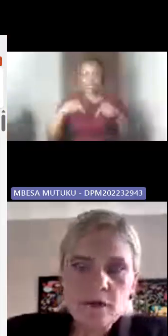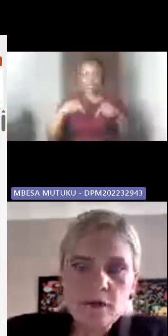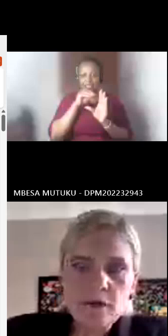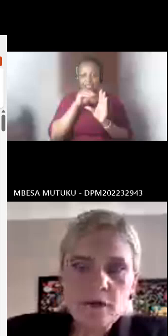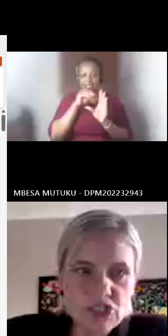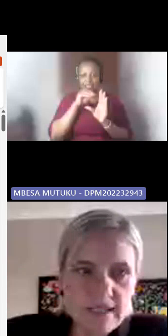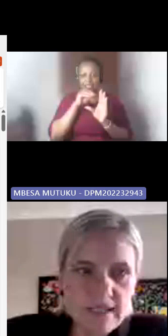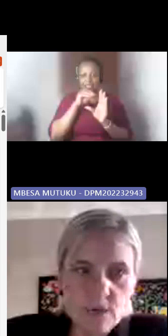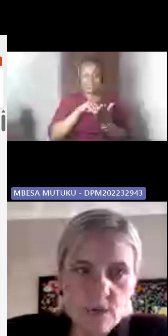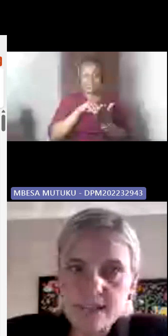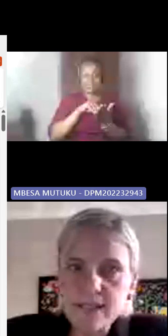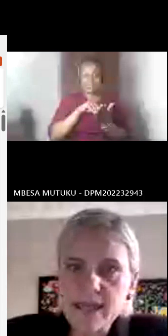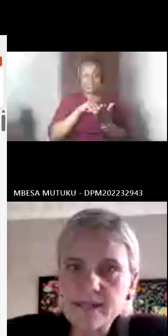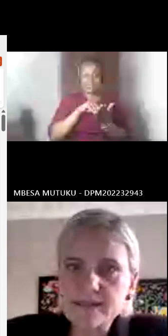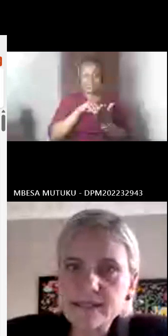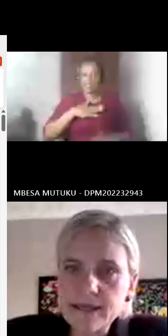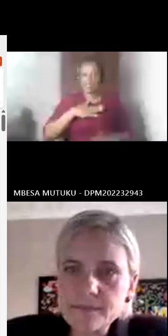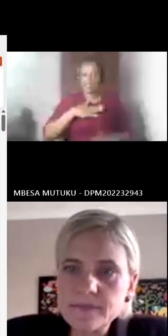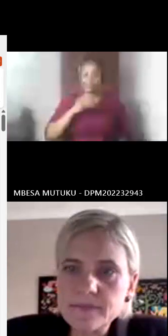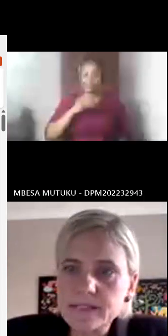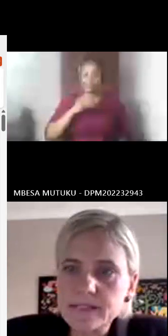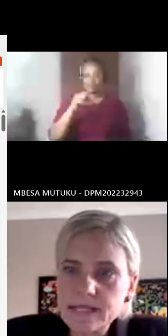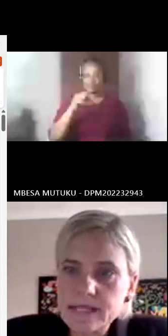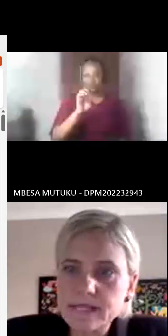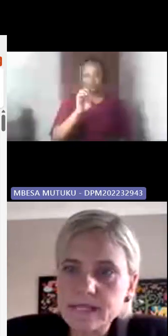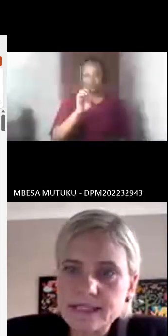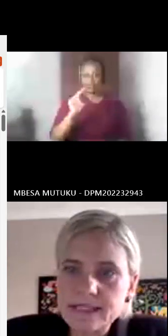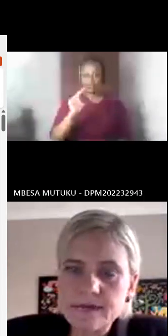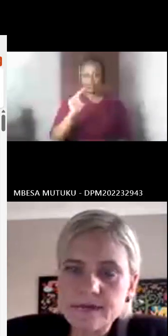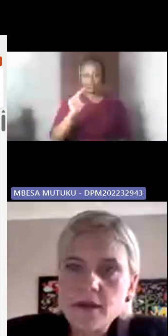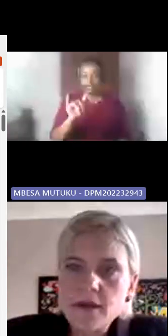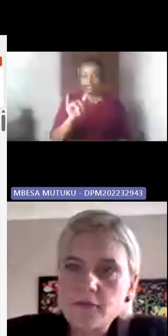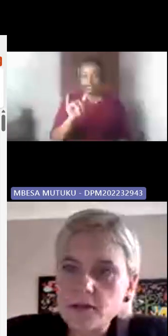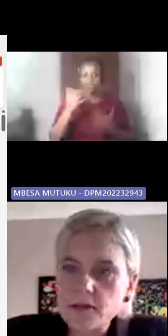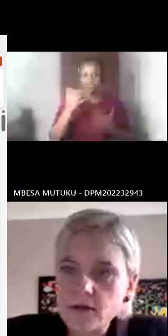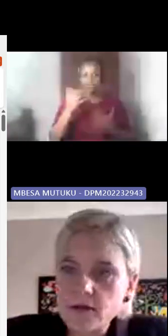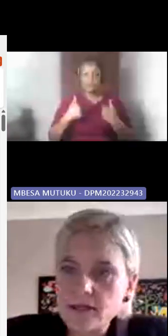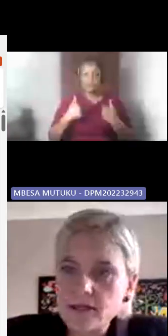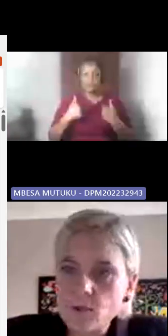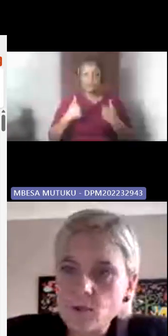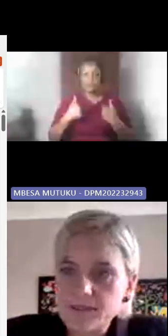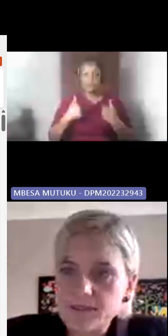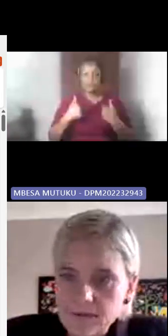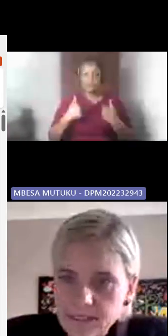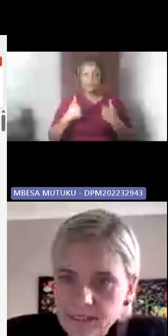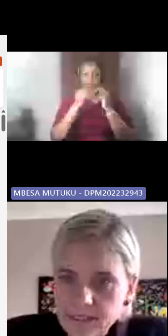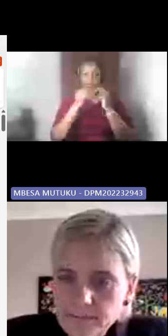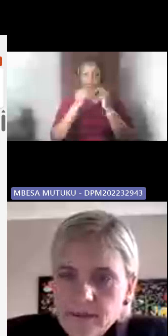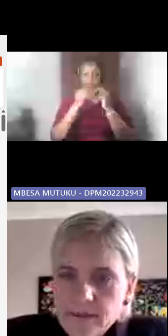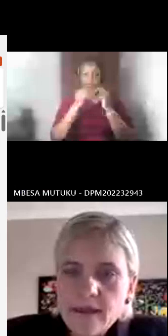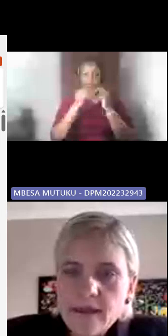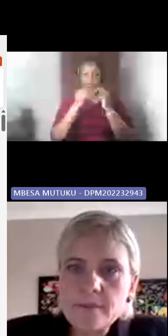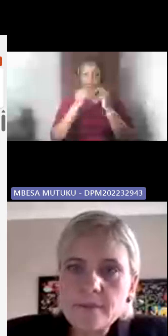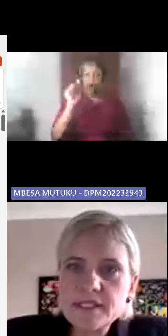my name is Jenny Lawton, and I'm the team leader for Australia Awards